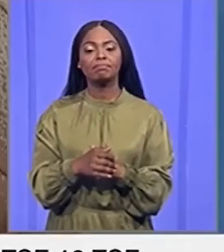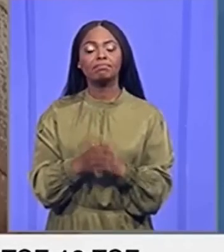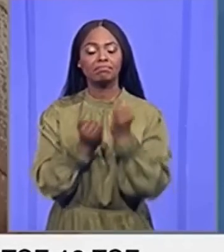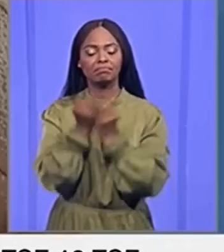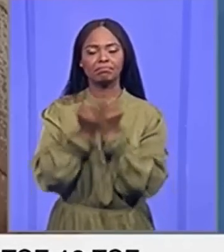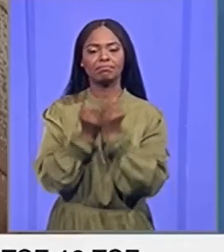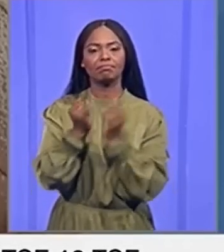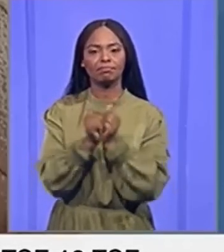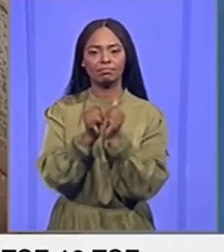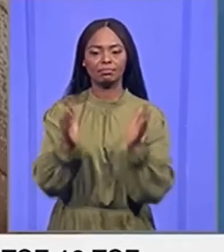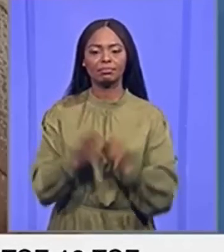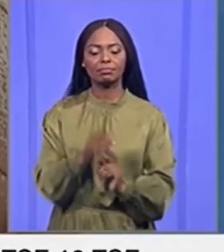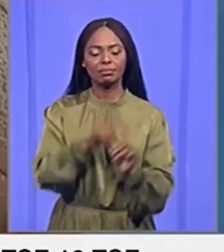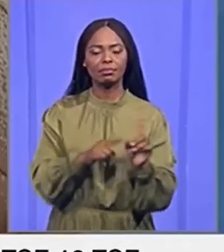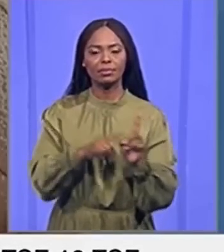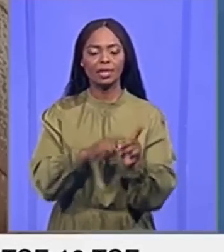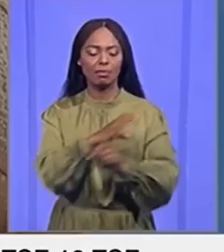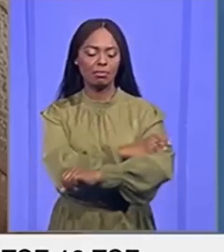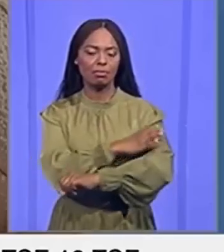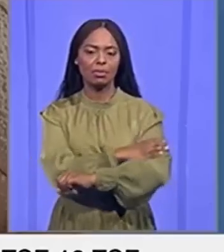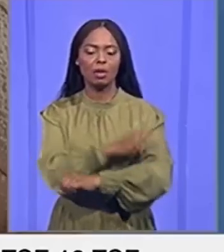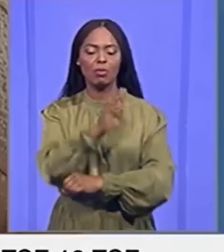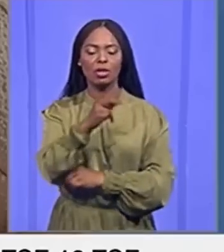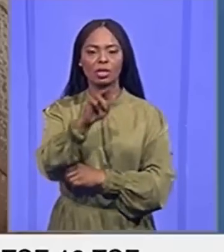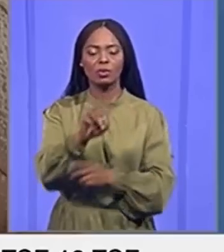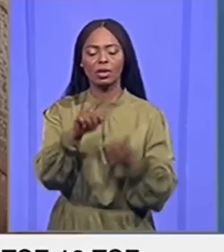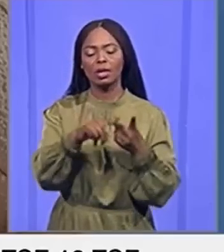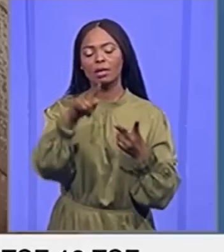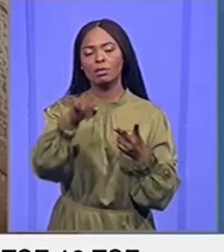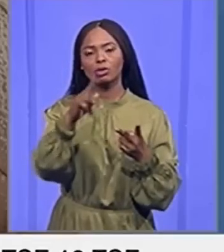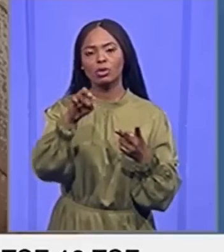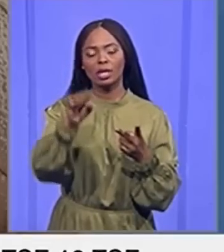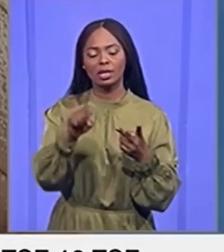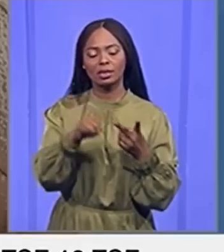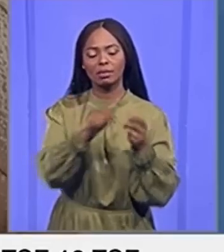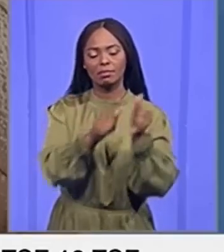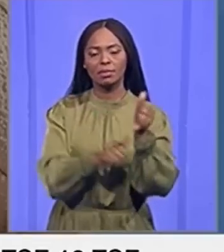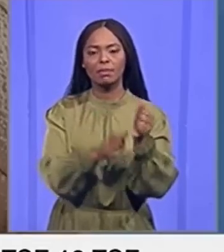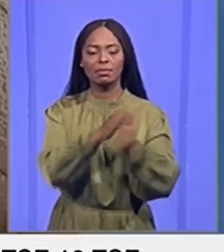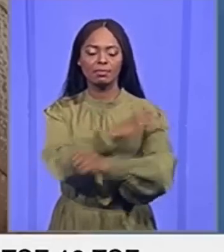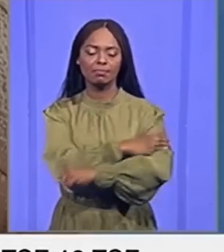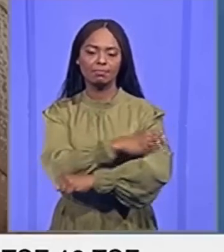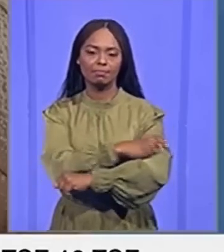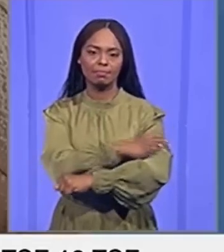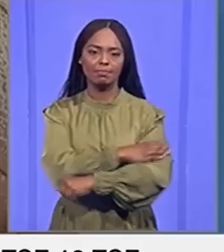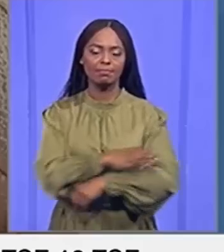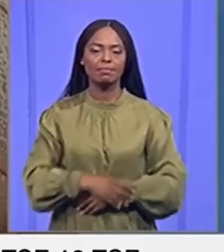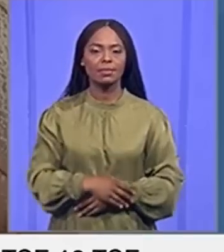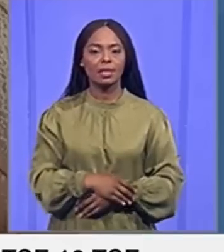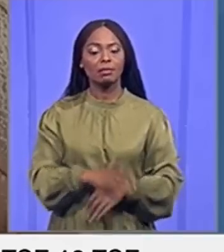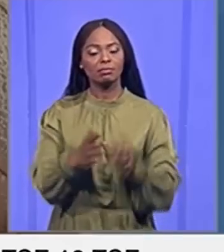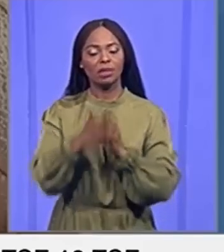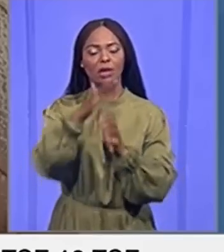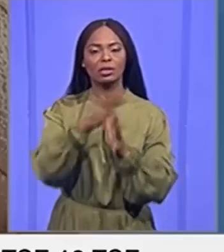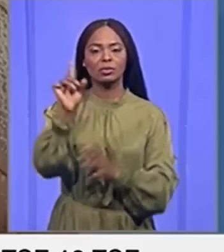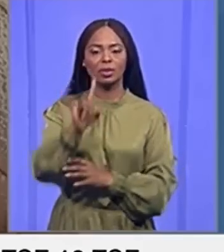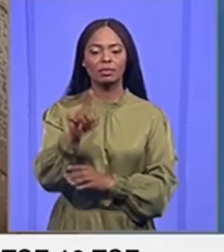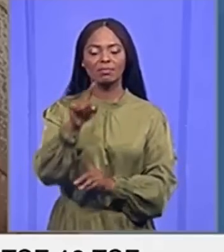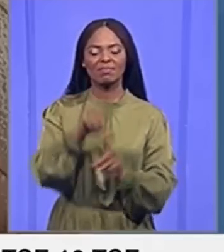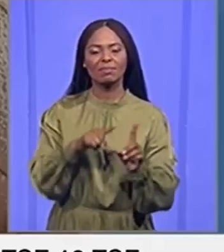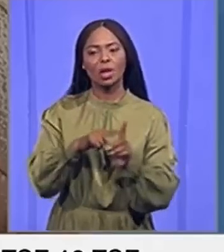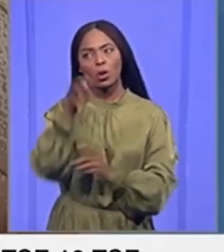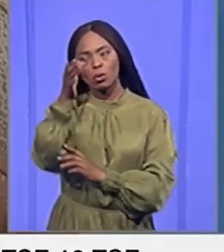Msomi o kgethile ho ba mokaptene wa sehlopha ha Khala Pretorius a kgethile ho ba motlatsa mokaptene. Tebello e kgolo ke hore mokwetisi wa sehlopha Noma